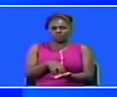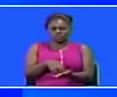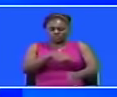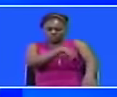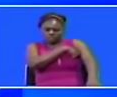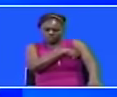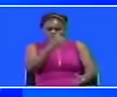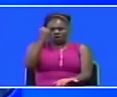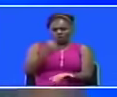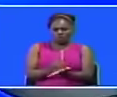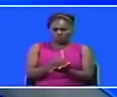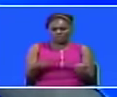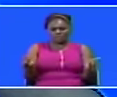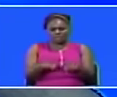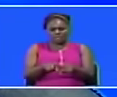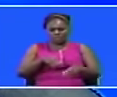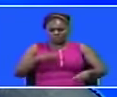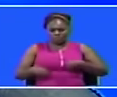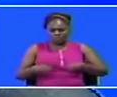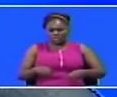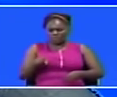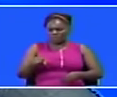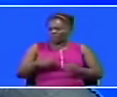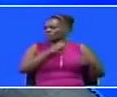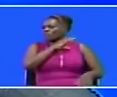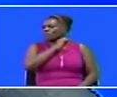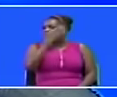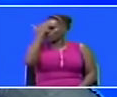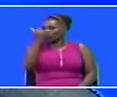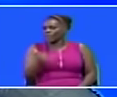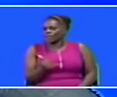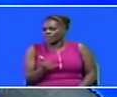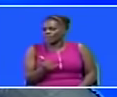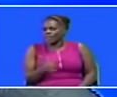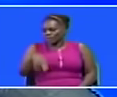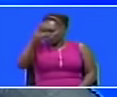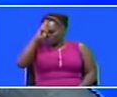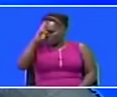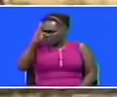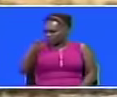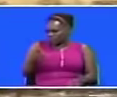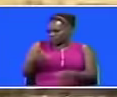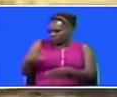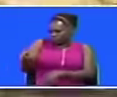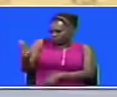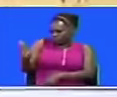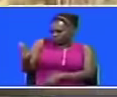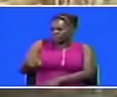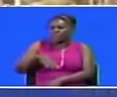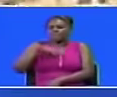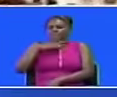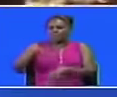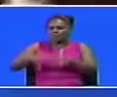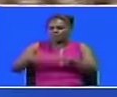office that is in the county of Busia. The residents were protesting an earlier incident where a police officer is accused of shooting dead a boda-boda